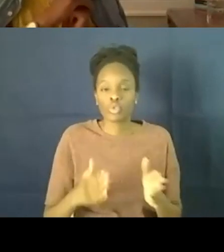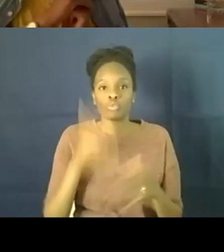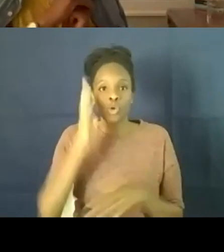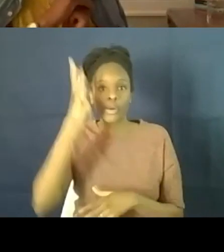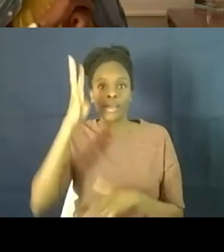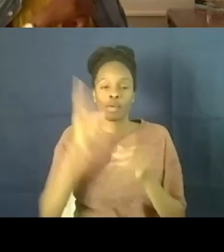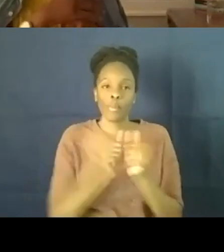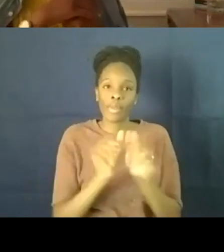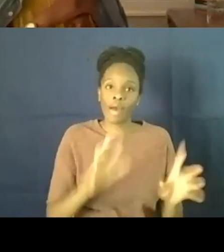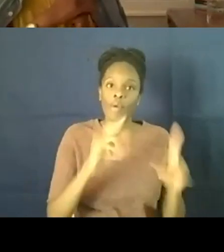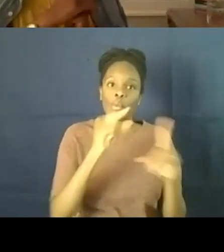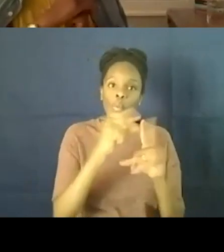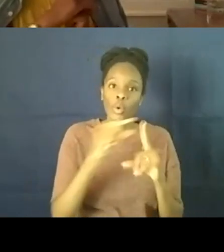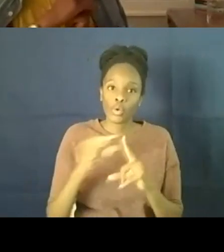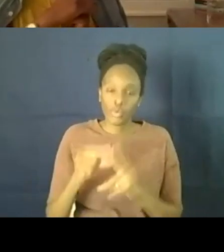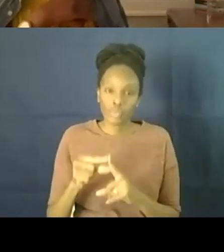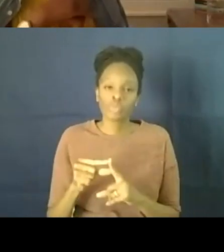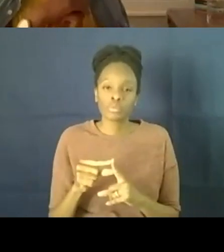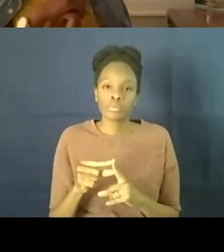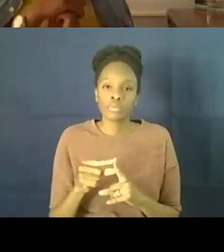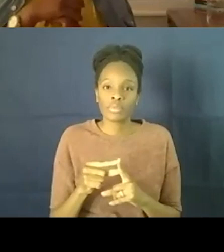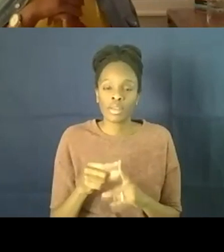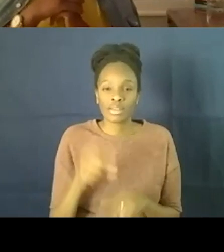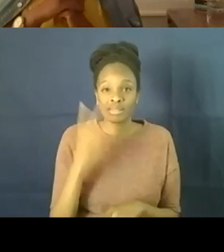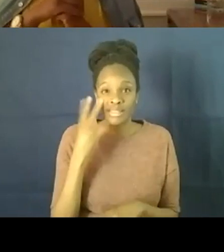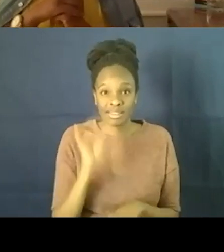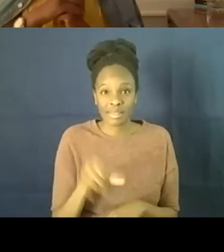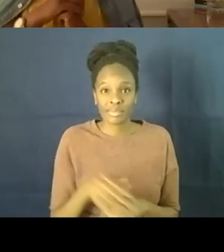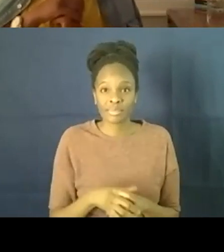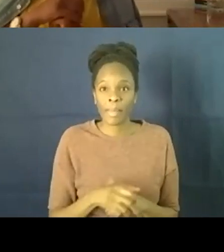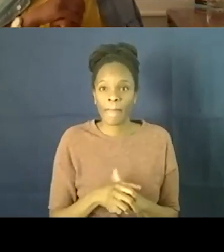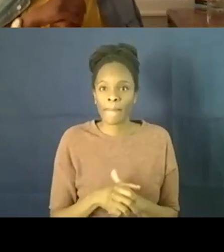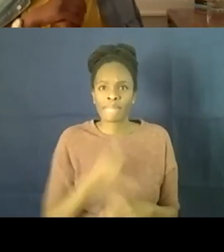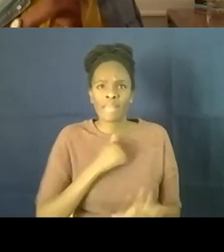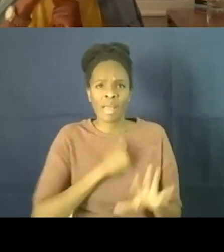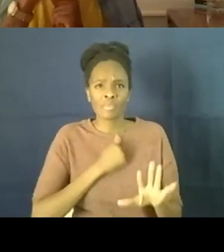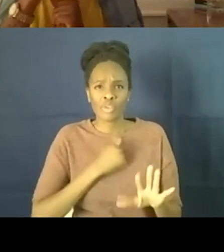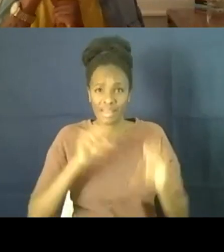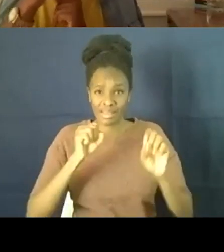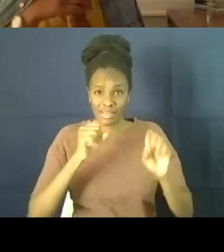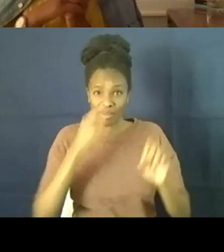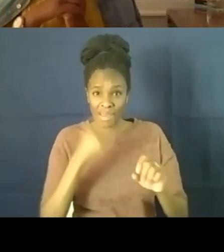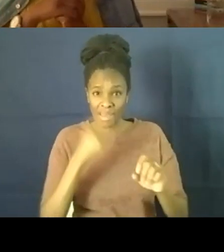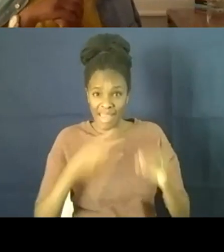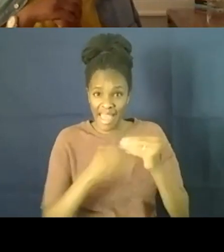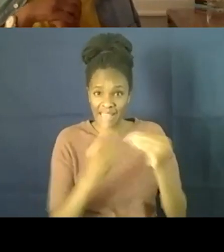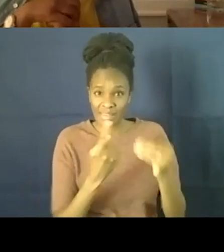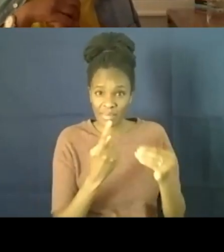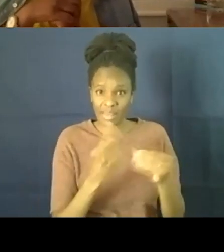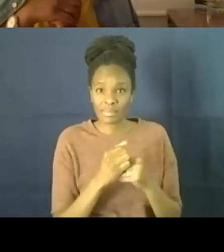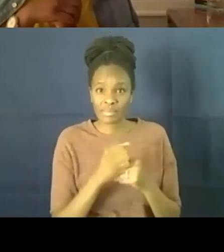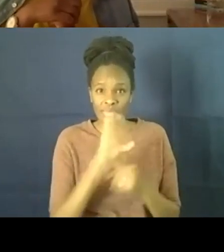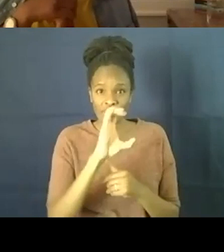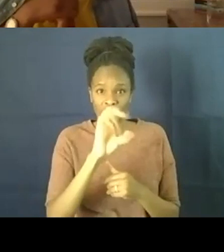really the directors how to approach the material. I'm sorry, can I add one more thing to that? One thing that I thought was so